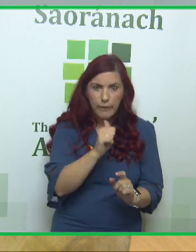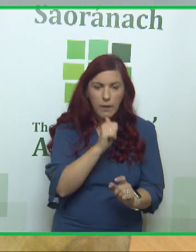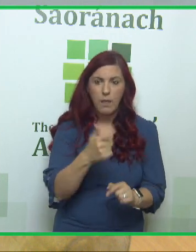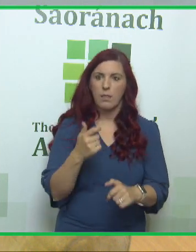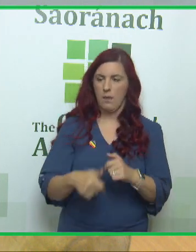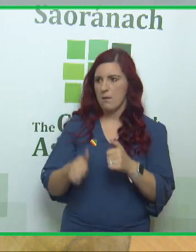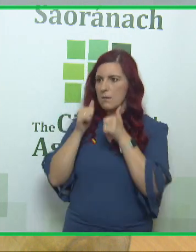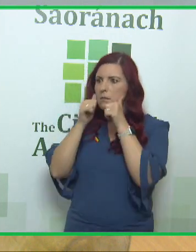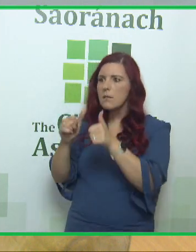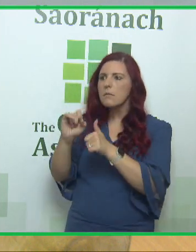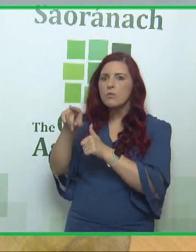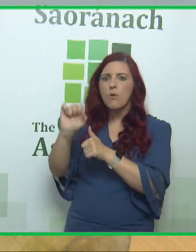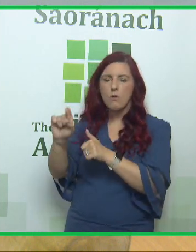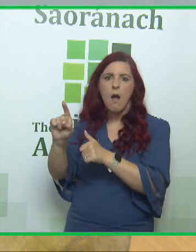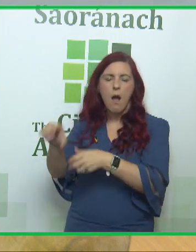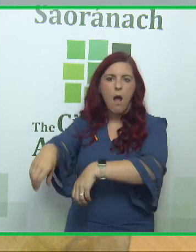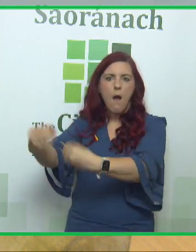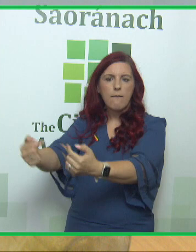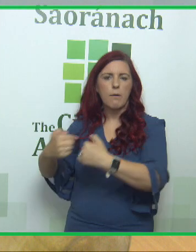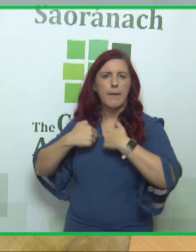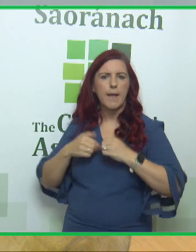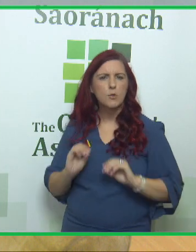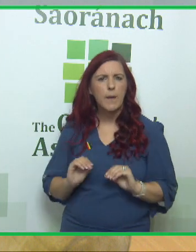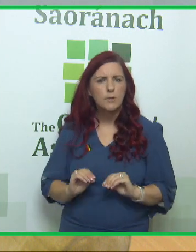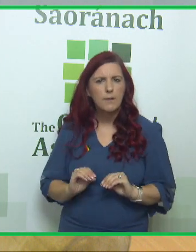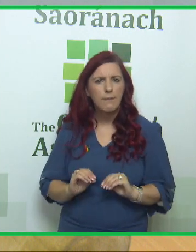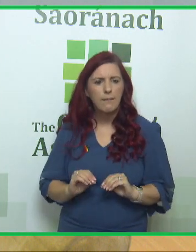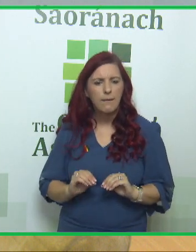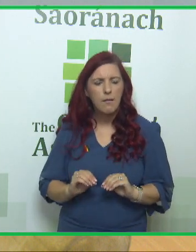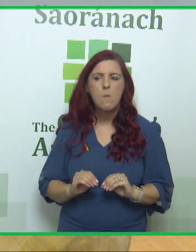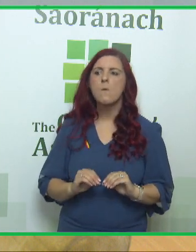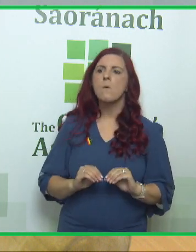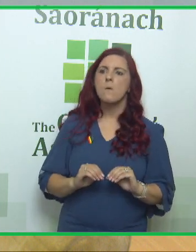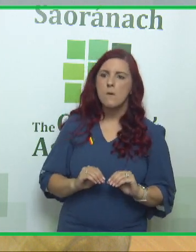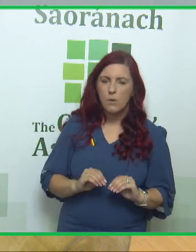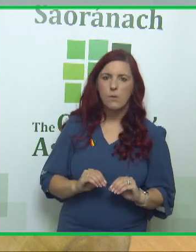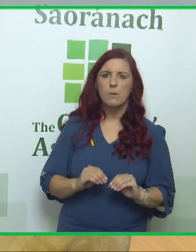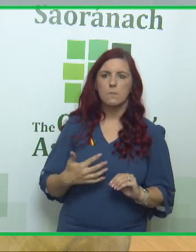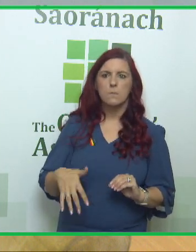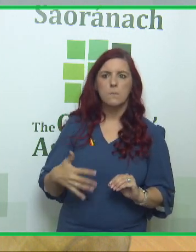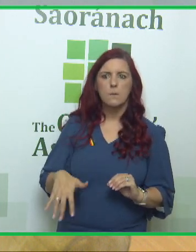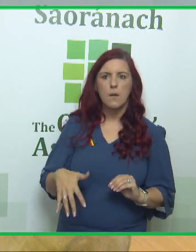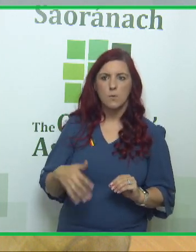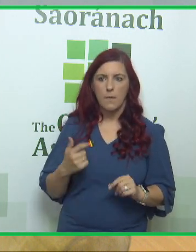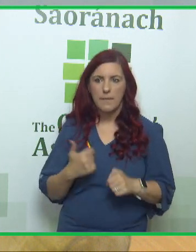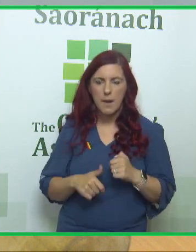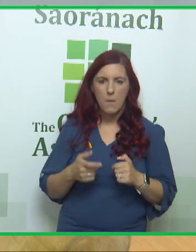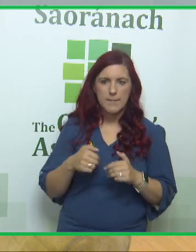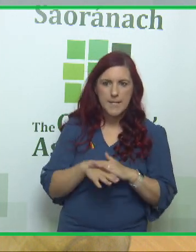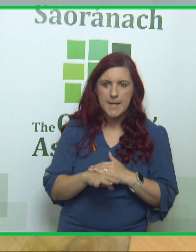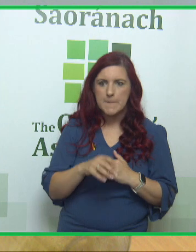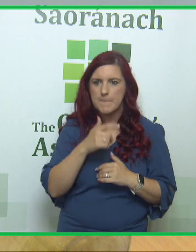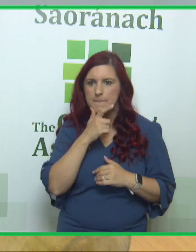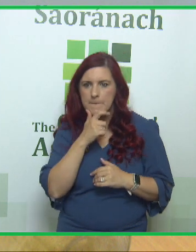Soilse, that's where my education journey began. And yeah, I went into sports coaching, and I went